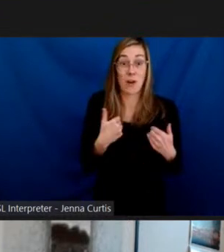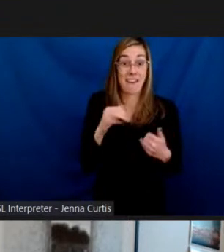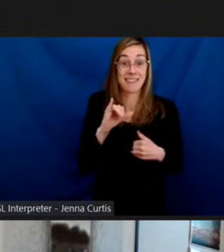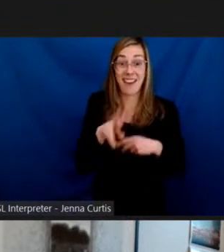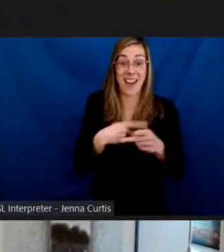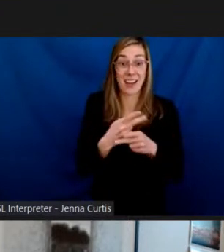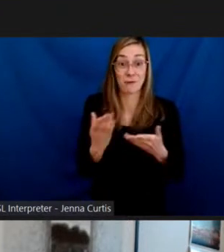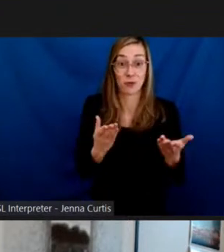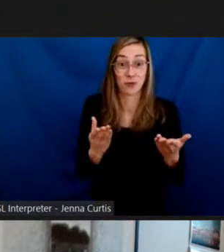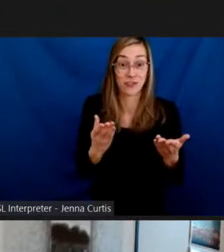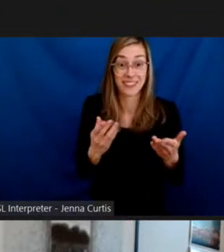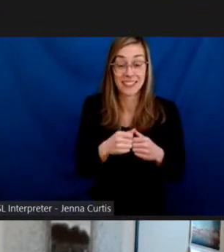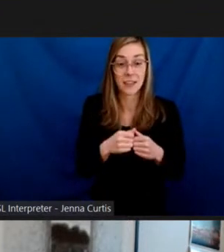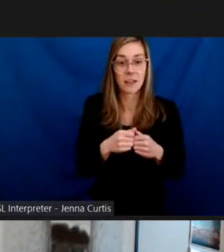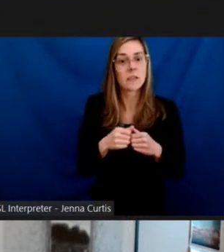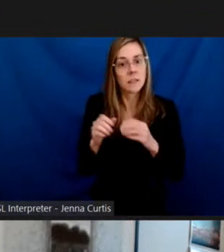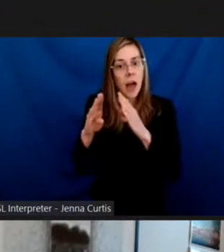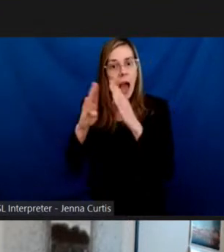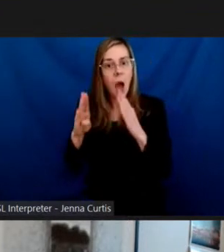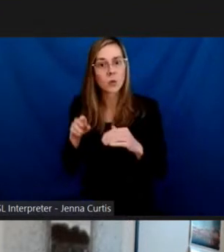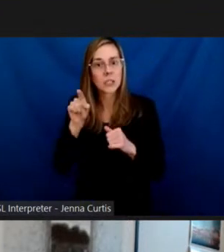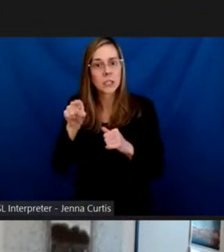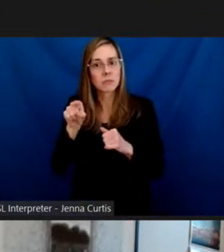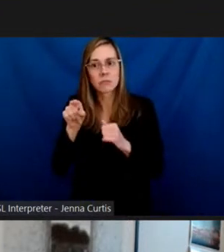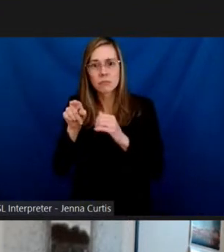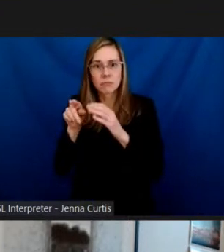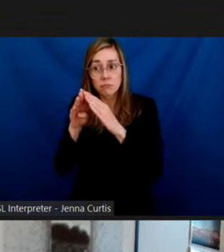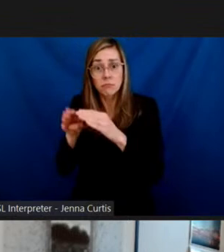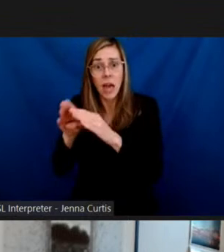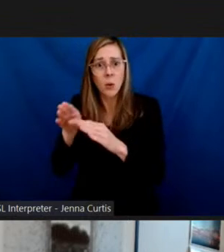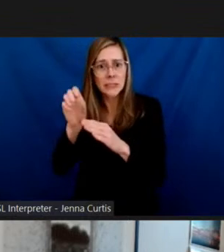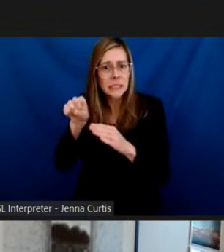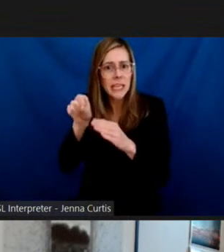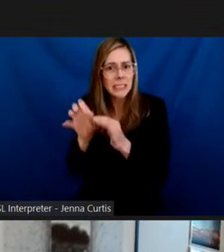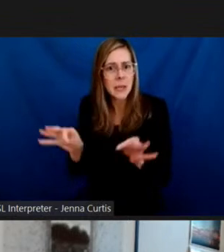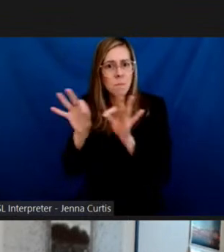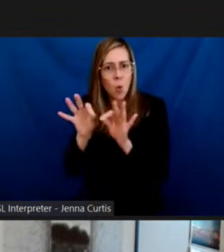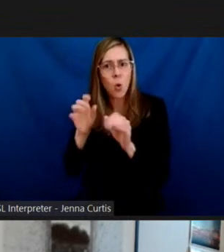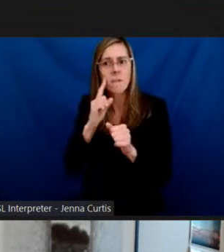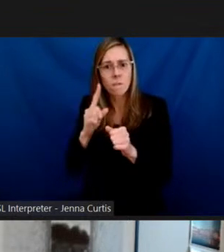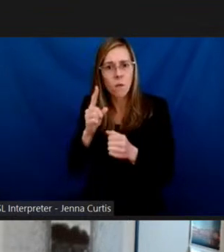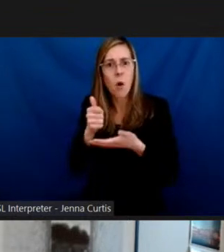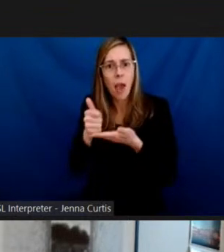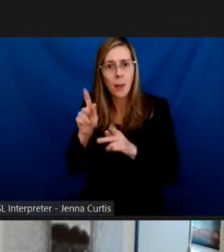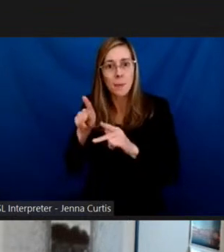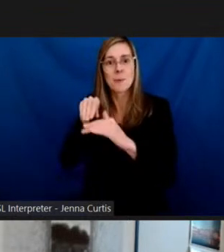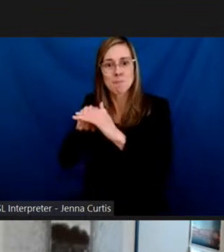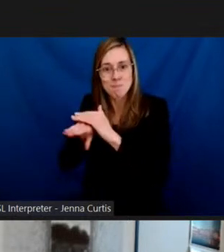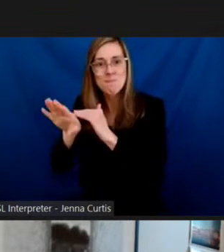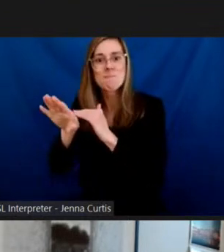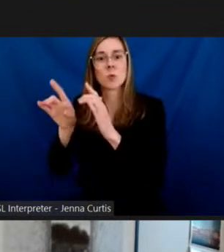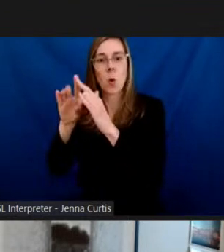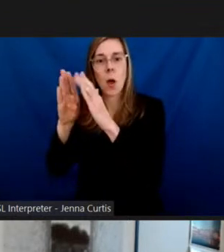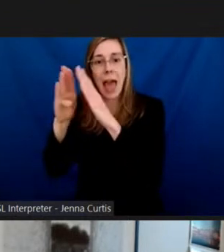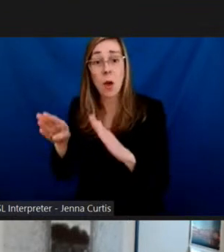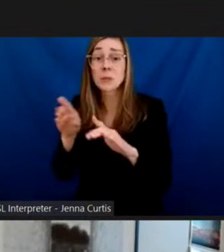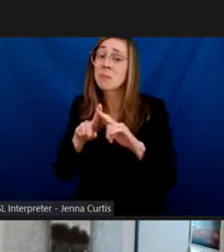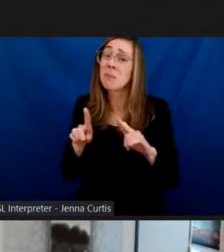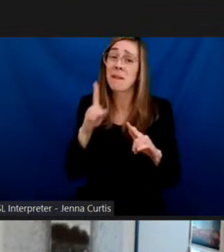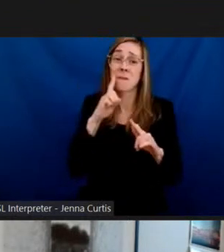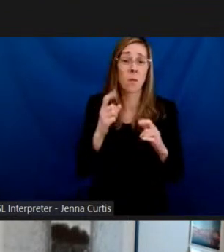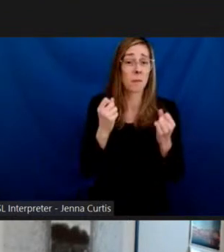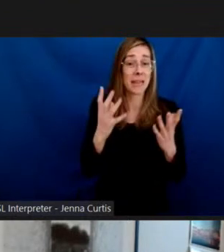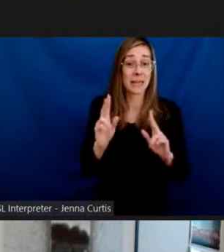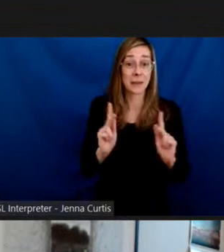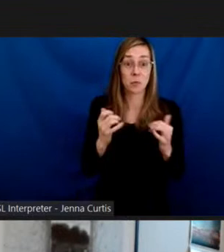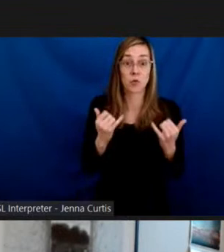that housing is critically important to getting people off the streets, but for a lot of people right now, they're experiencing